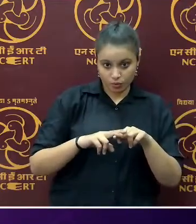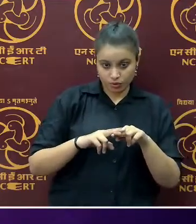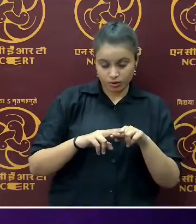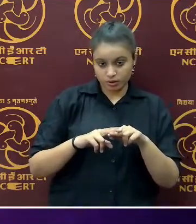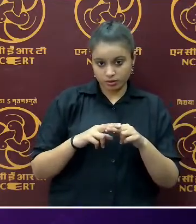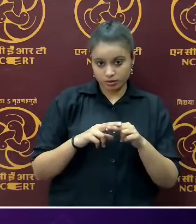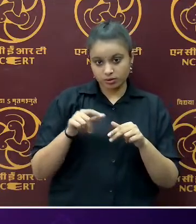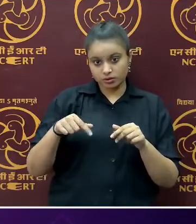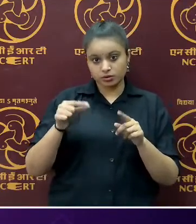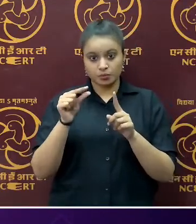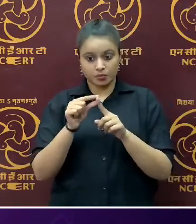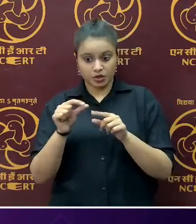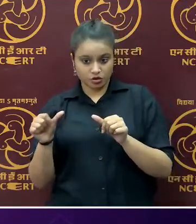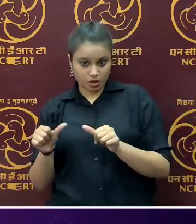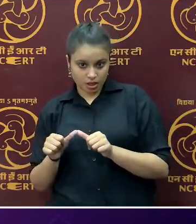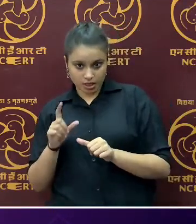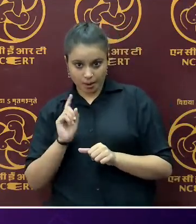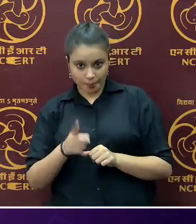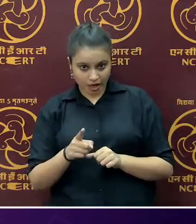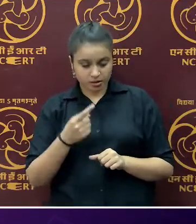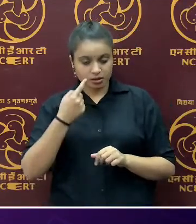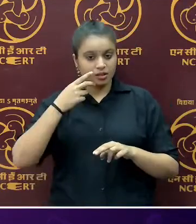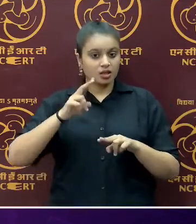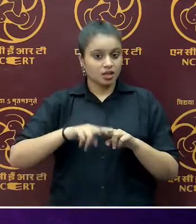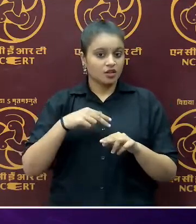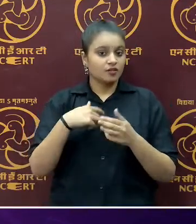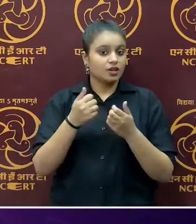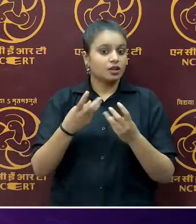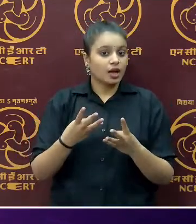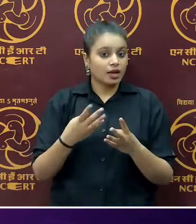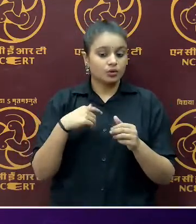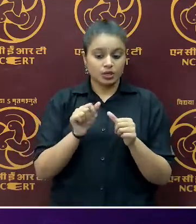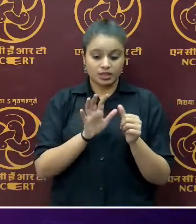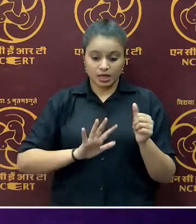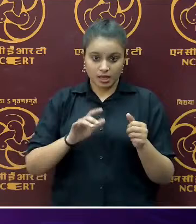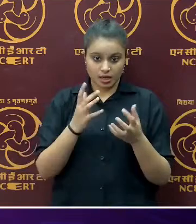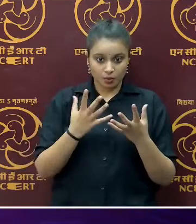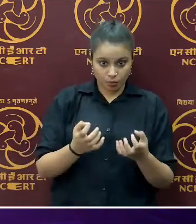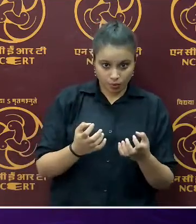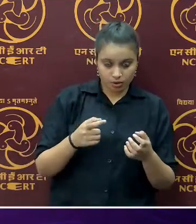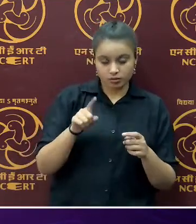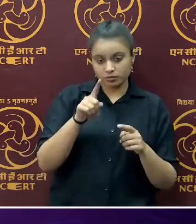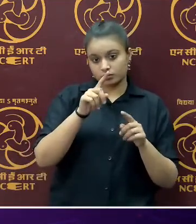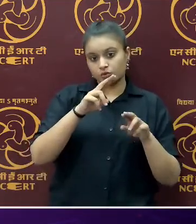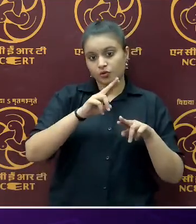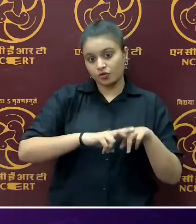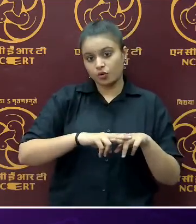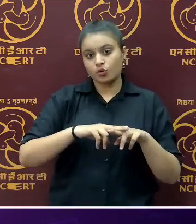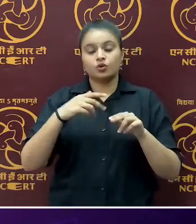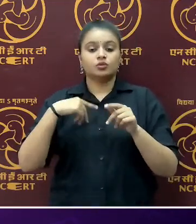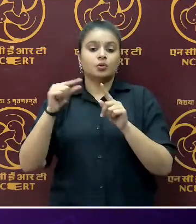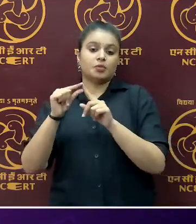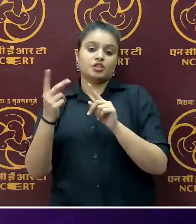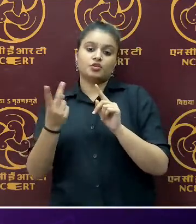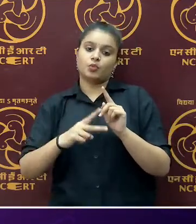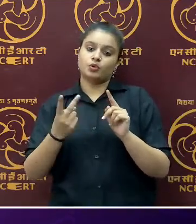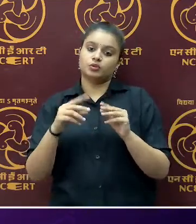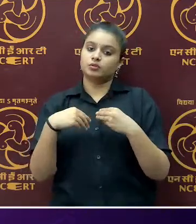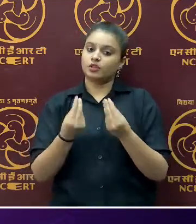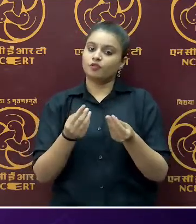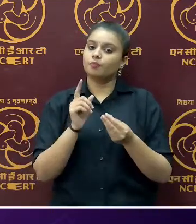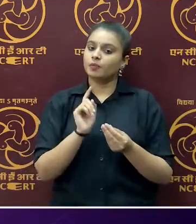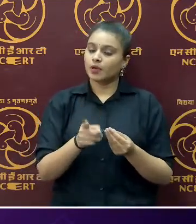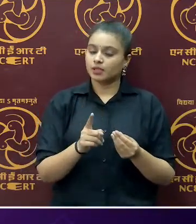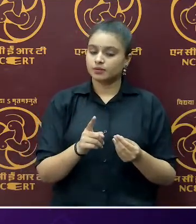have pressure and area given. Yeah. If we want to calculate area, pressure and force has needs to to be be given in the question. So we'll